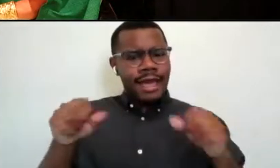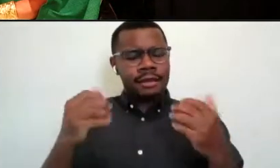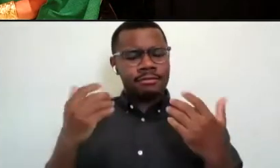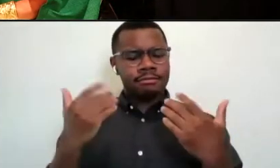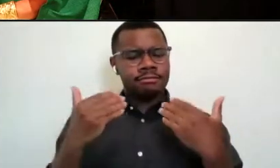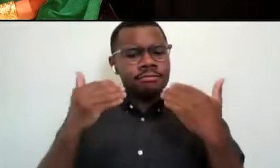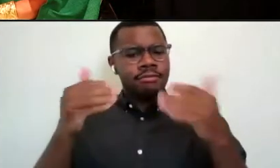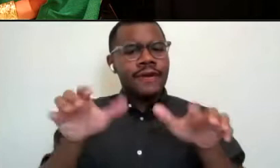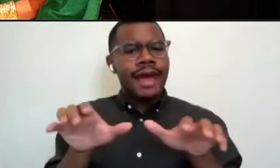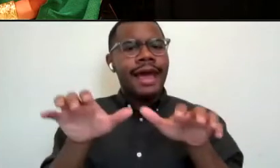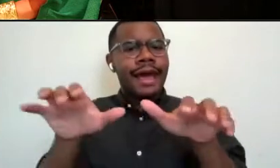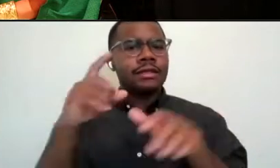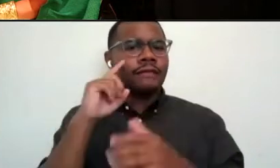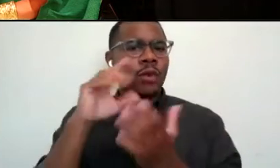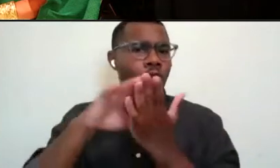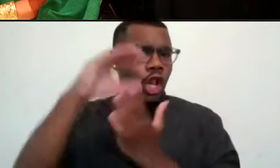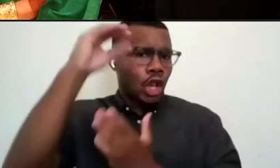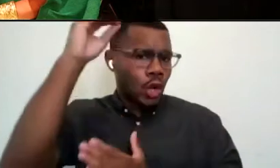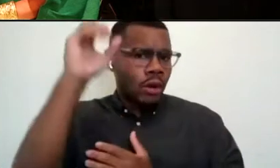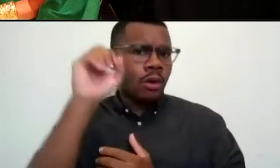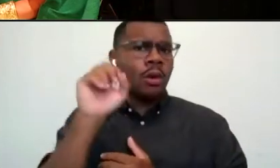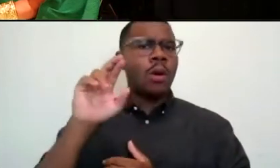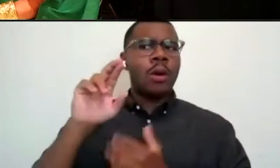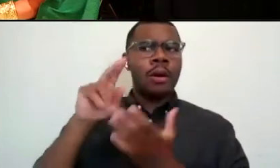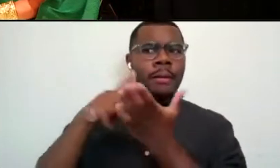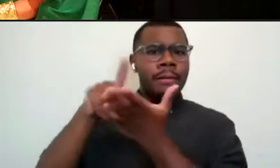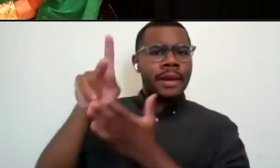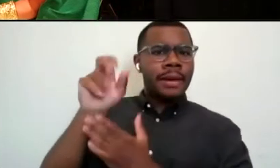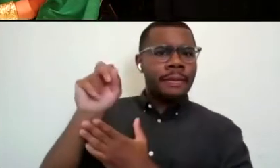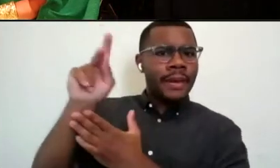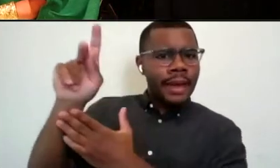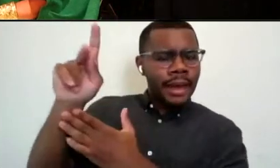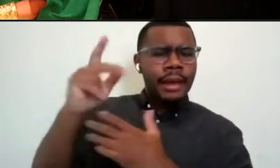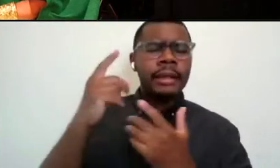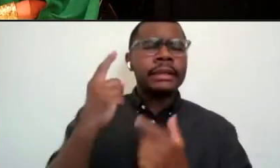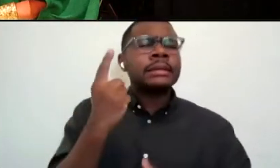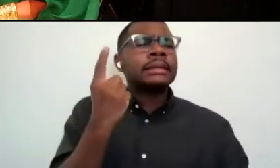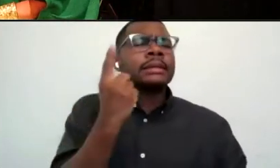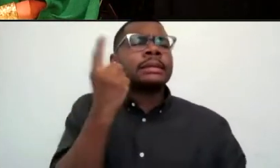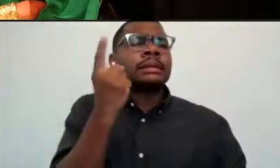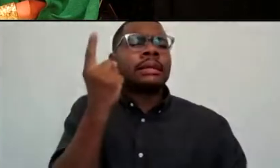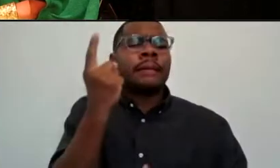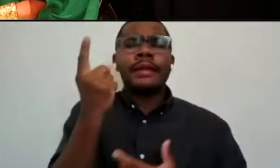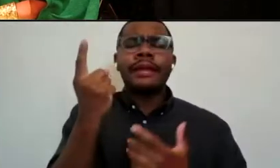of repayment, something that we might do that would actually be more than just